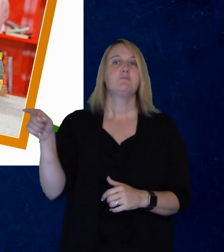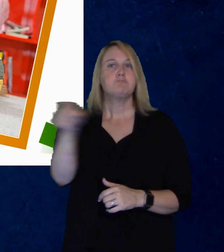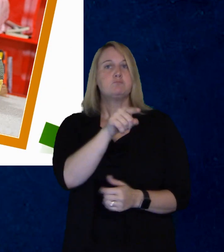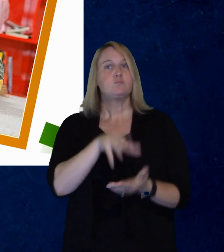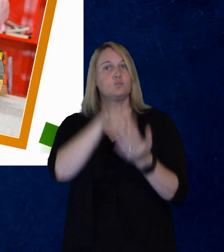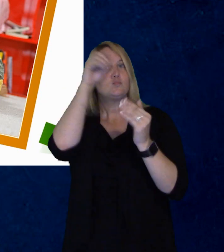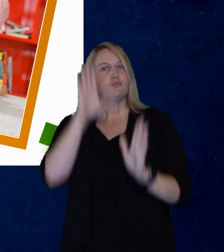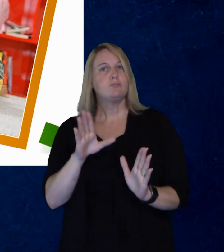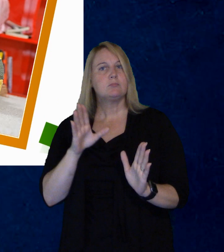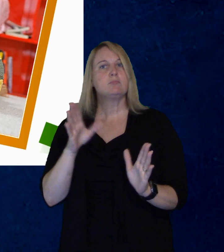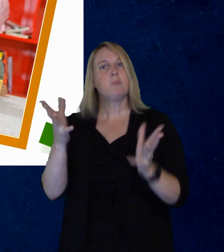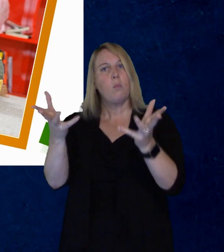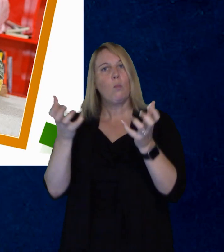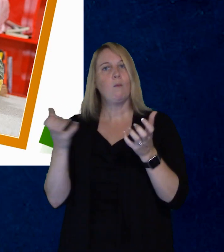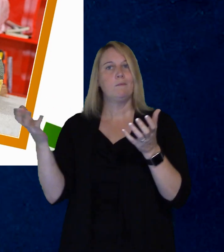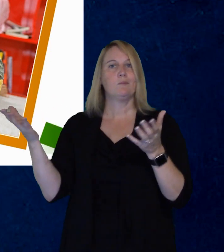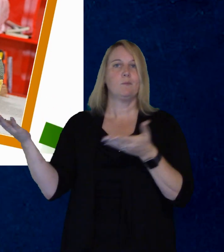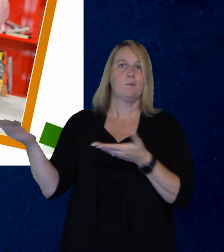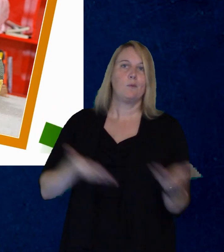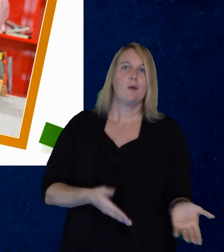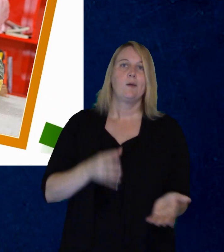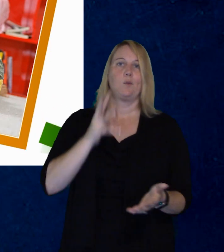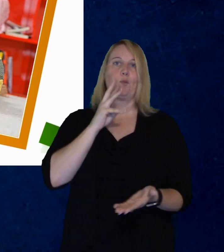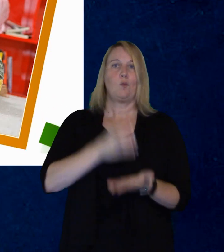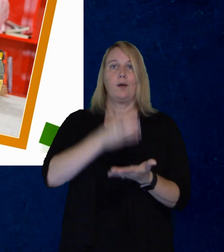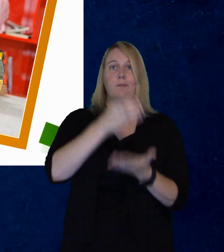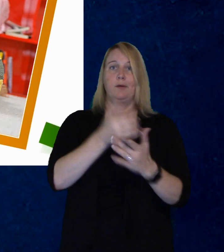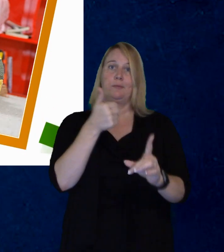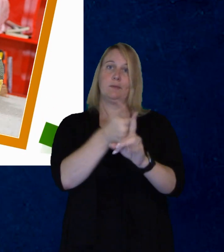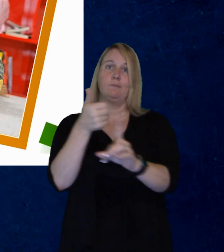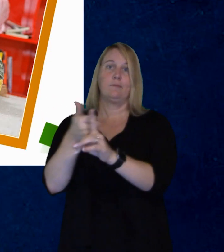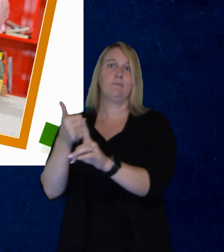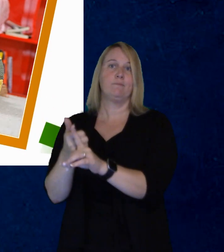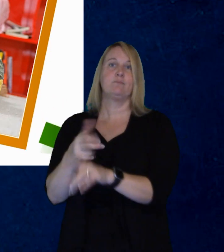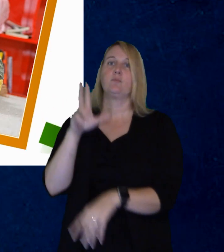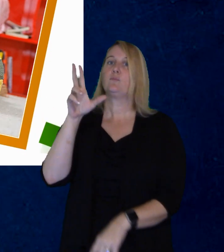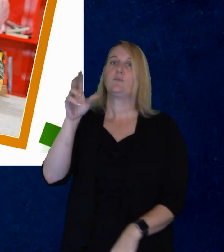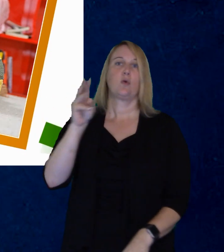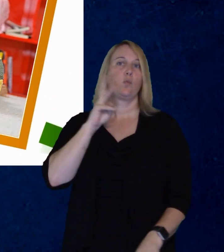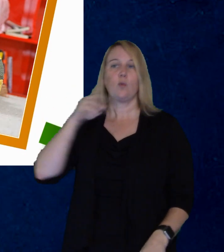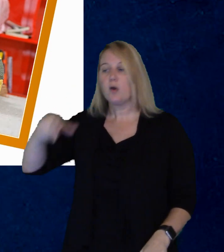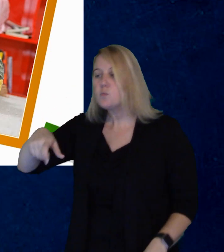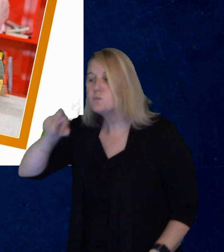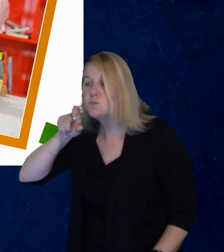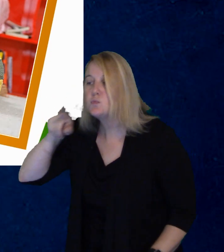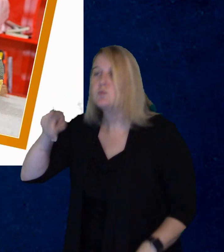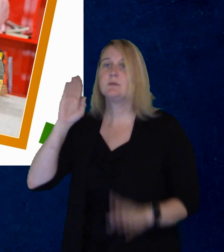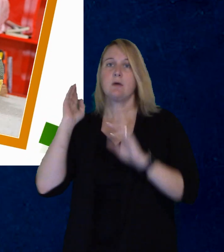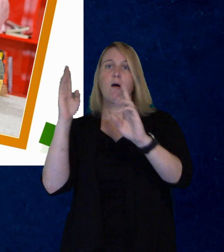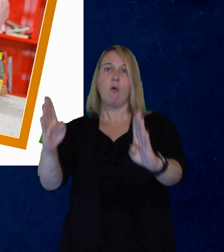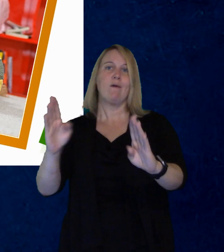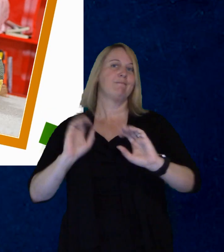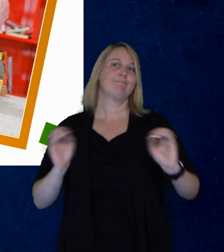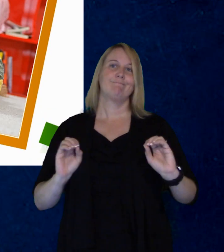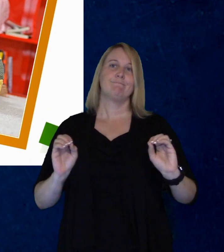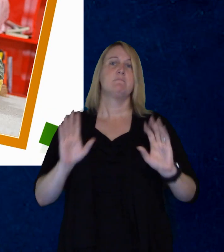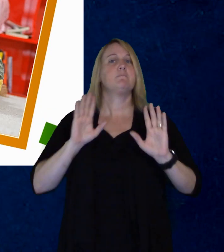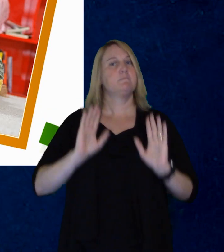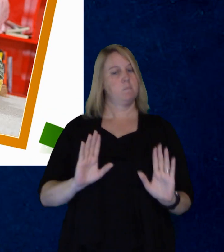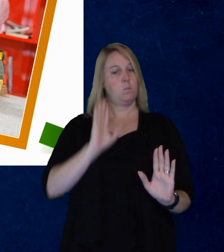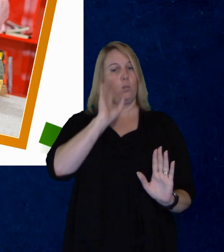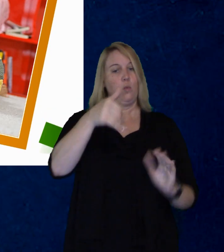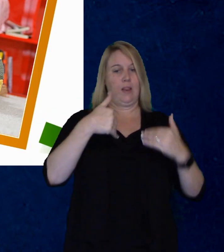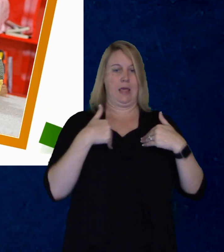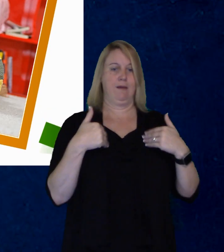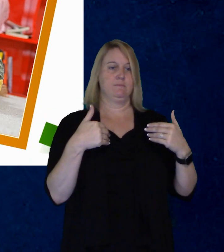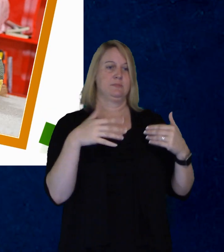up throughout the day. We will not have water fountains working, but we will have a place where they can refill